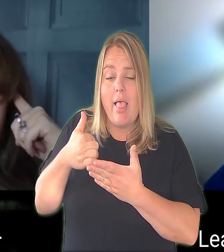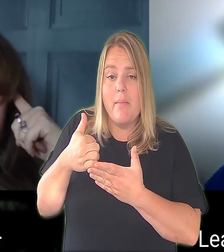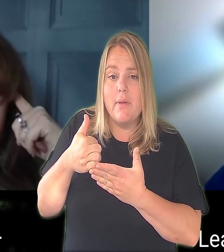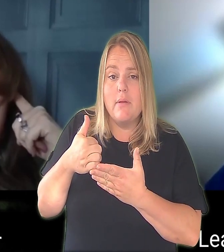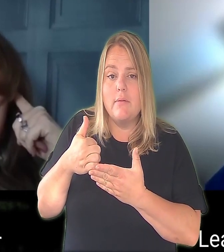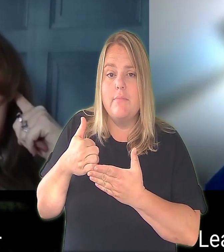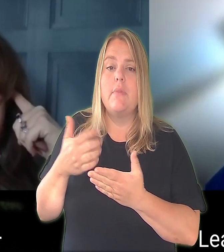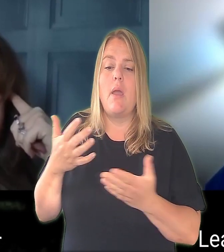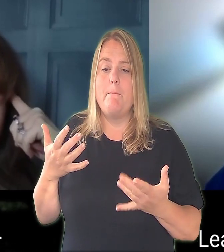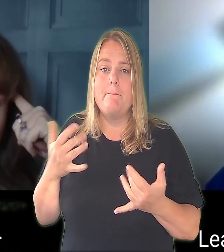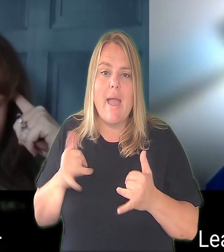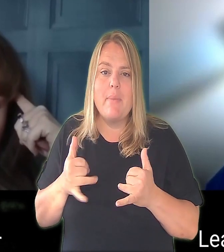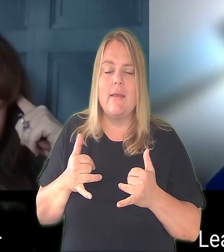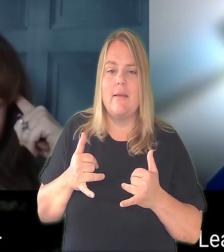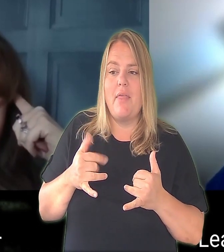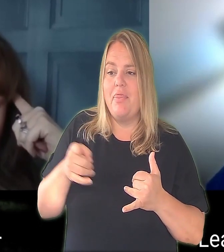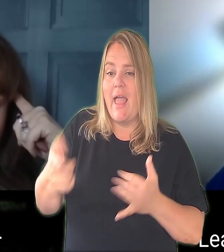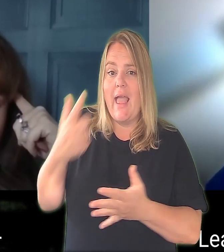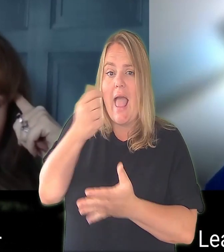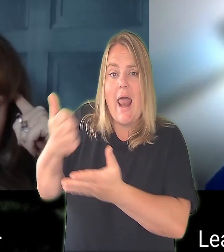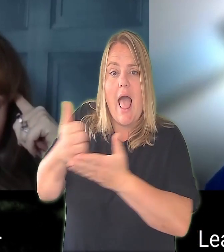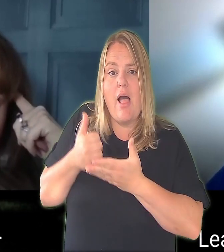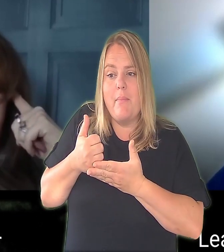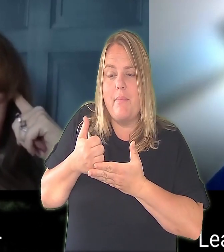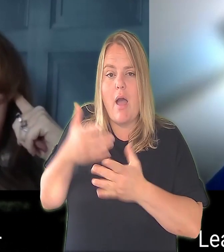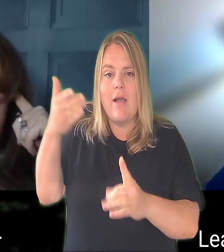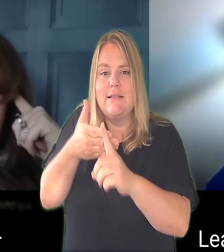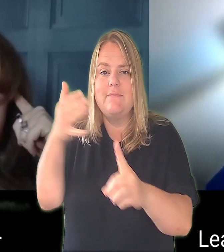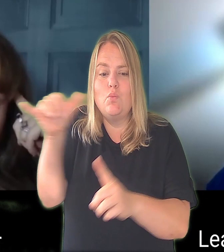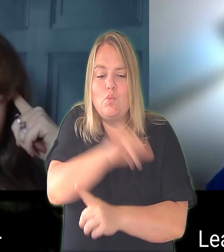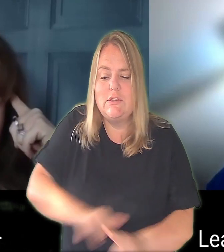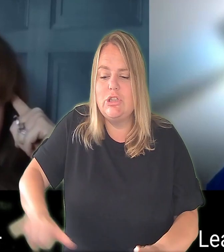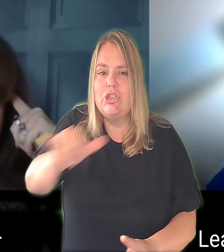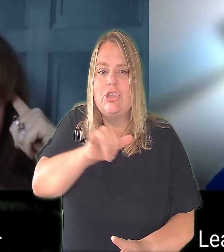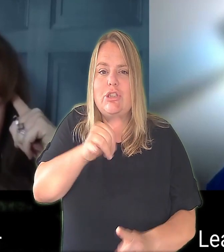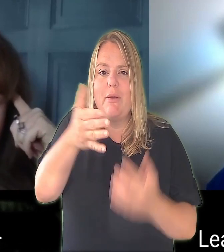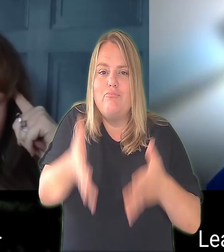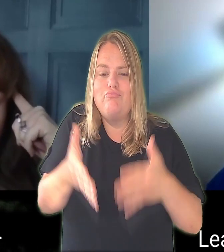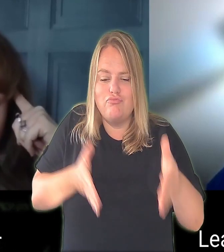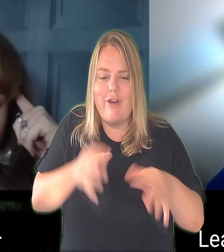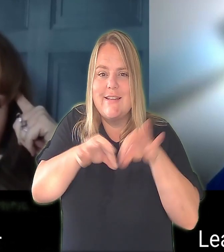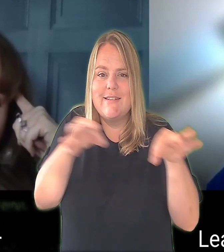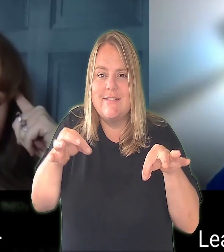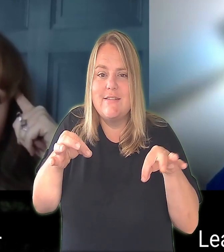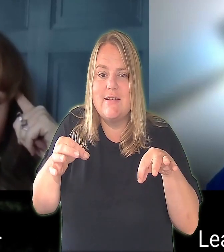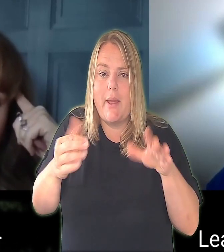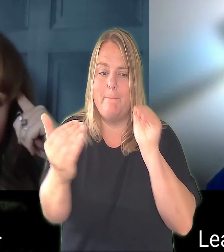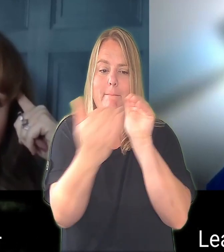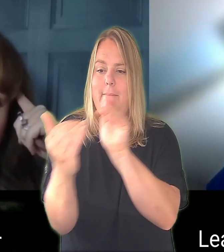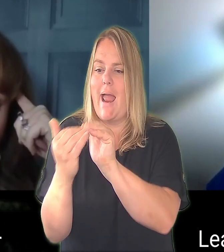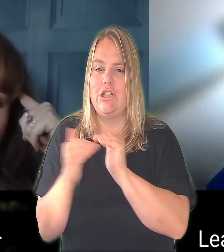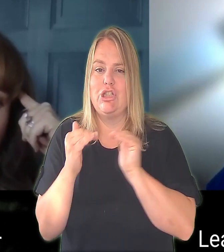what kind of presents would work best for each age group, but we've got some older children who are really considerate, so they might help identify